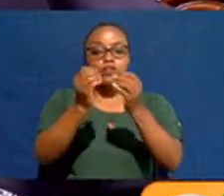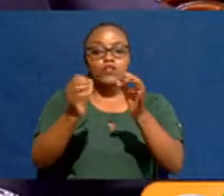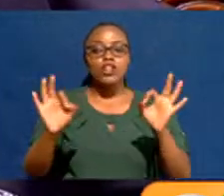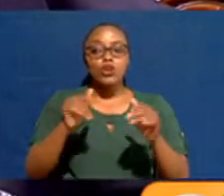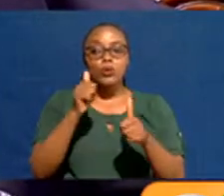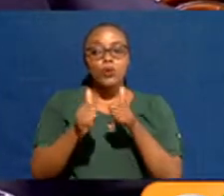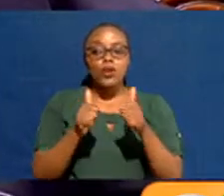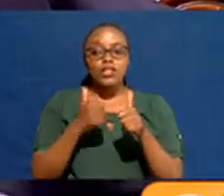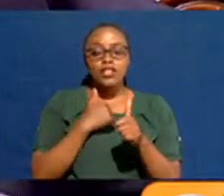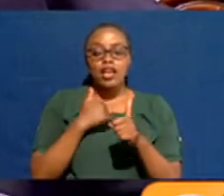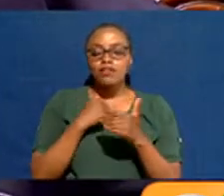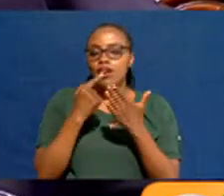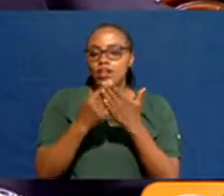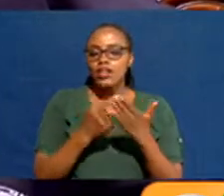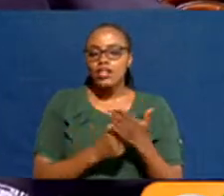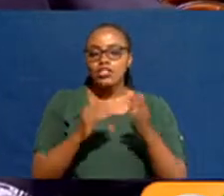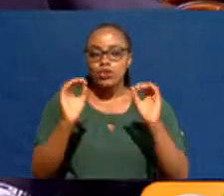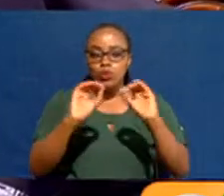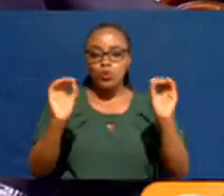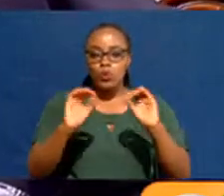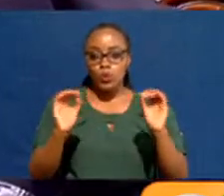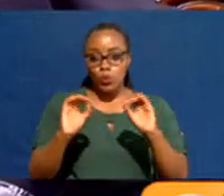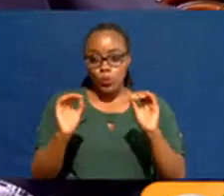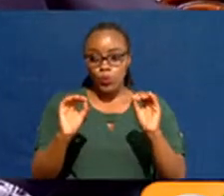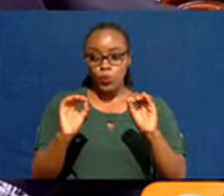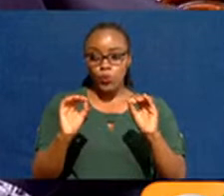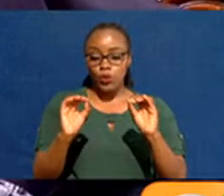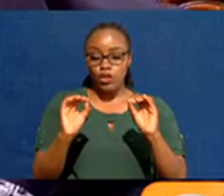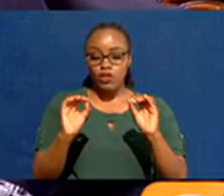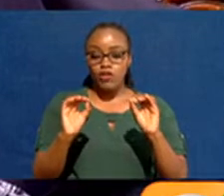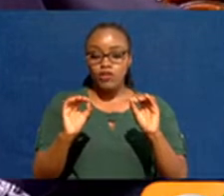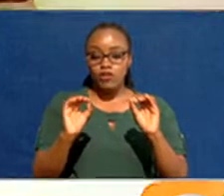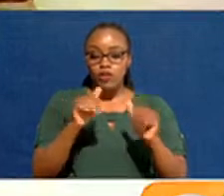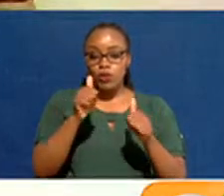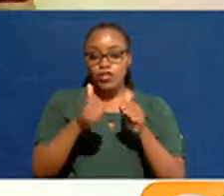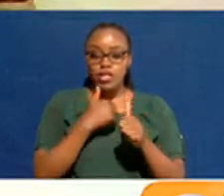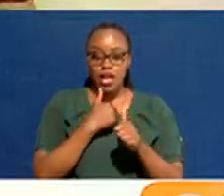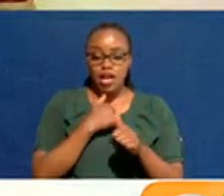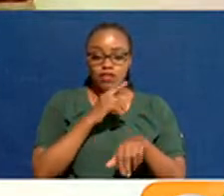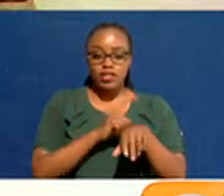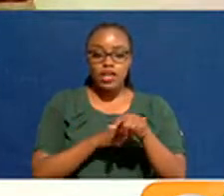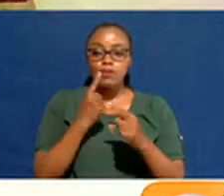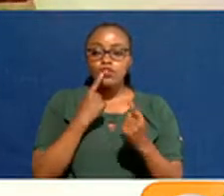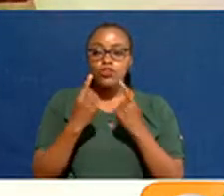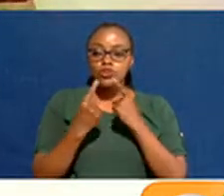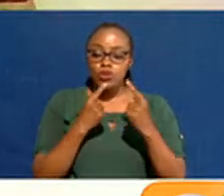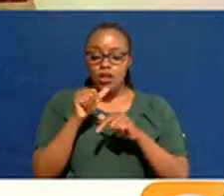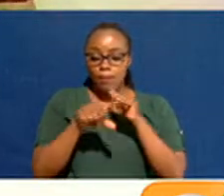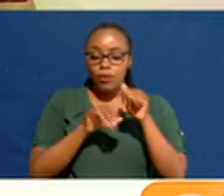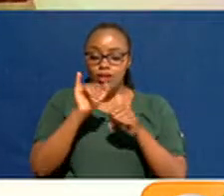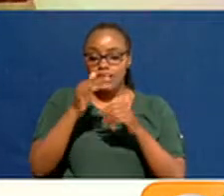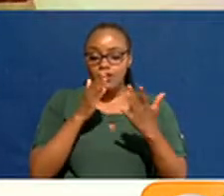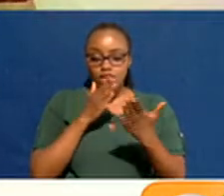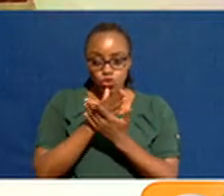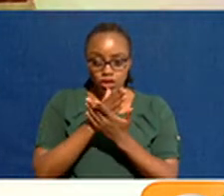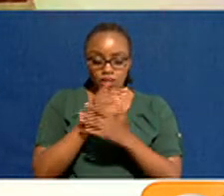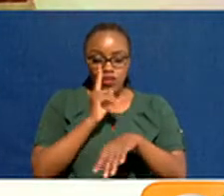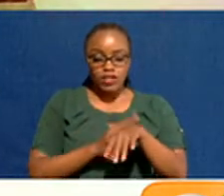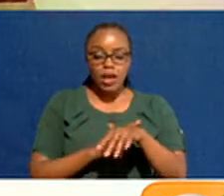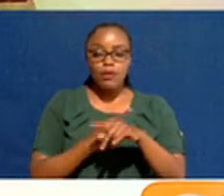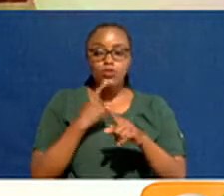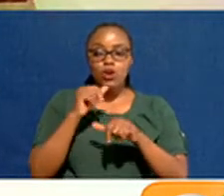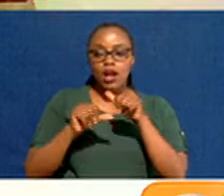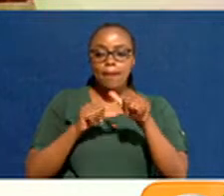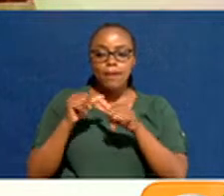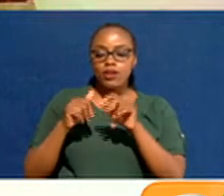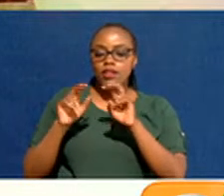is non-negotiable. Now, when you talk of that assurance, when you took oath of